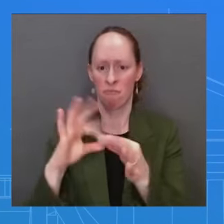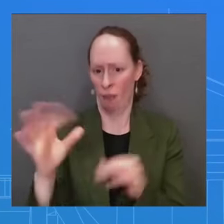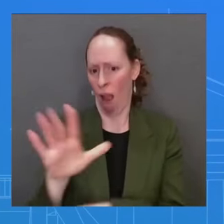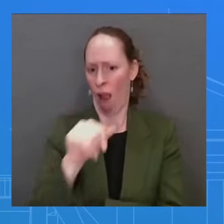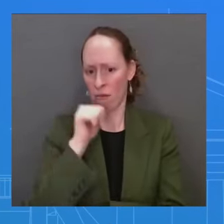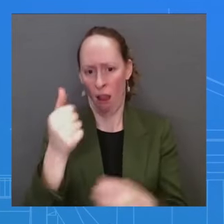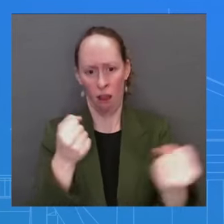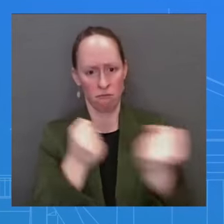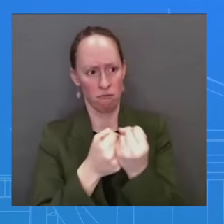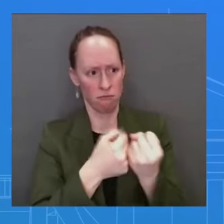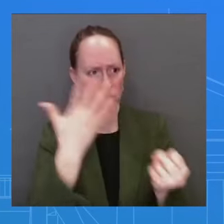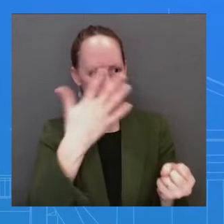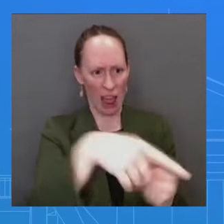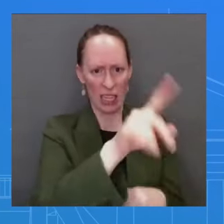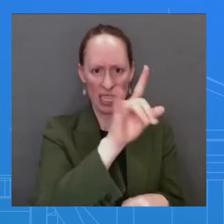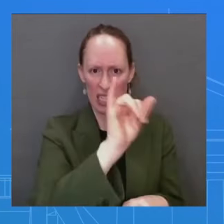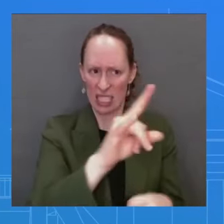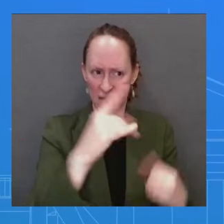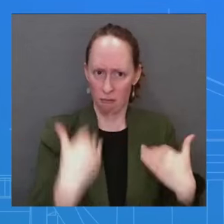support security and prosperity